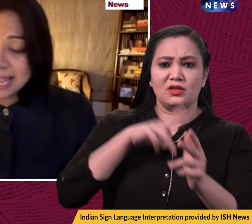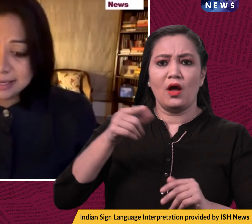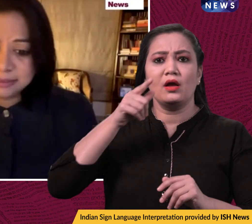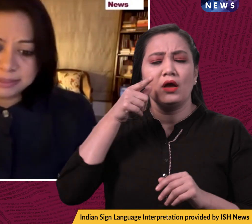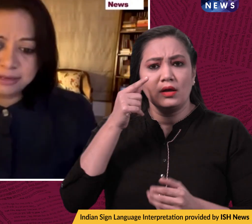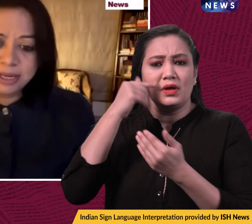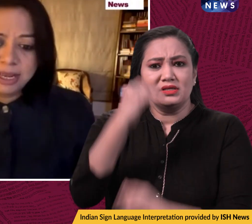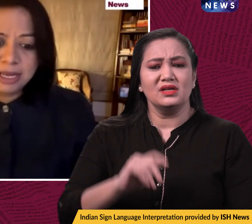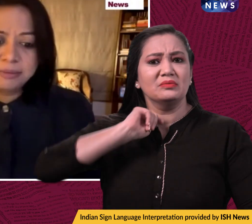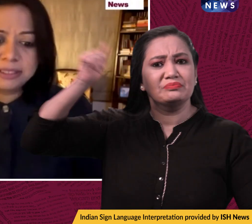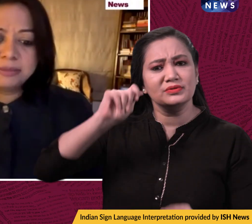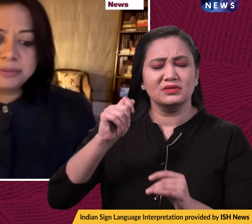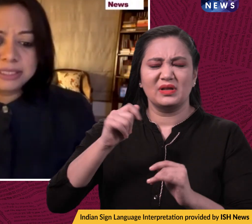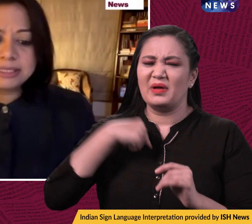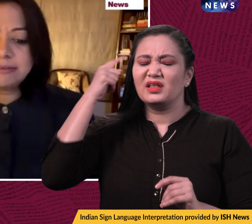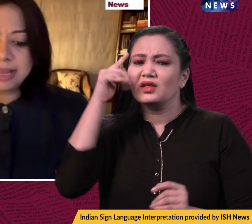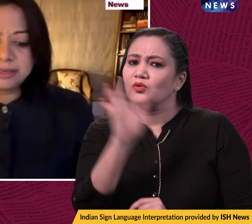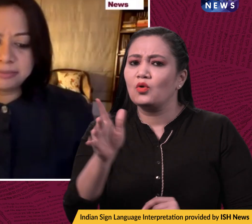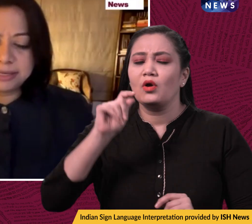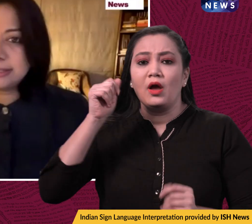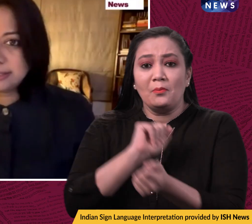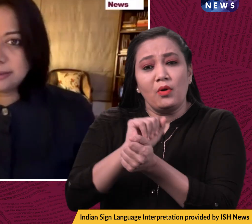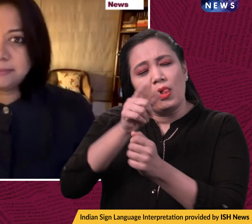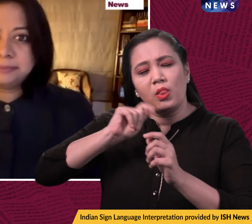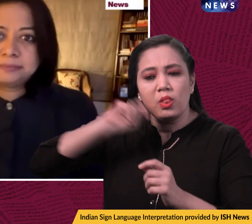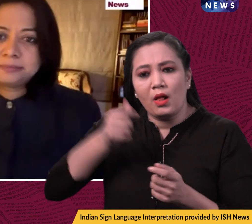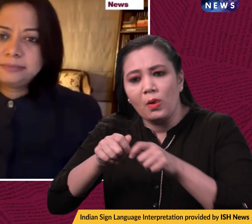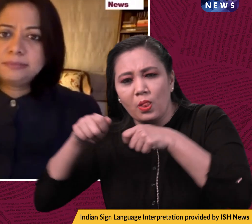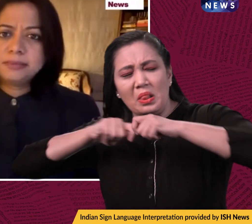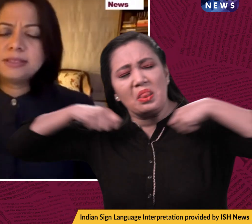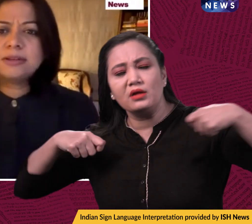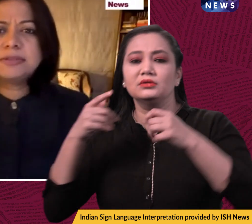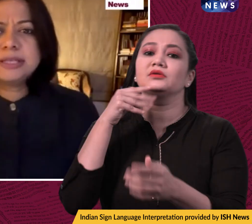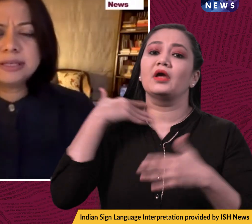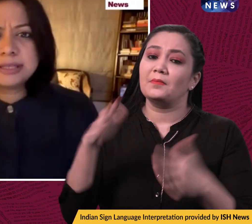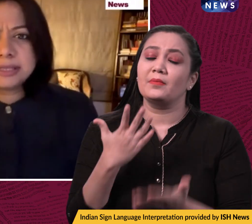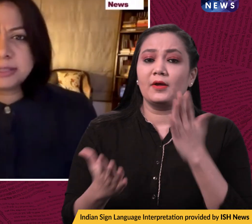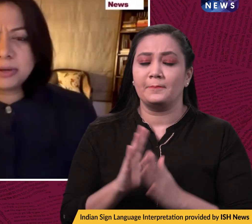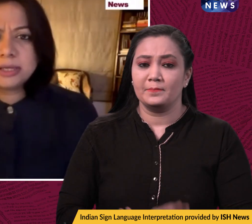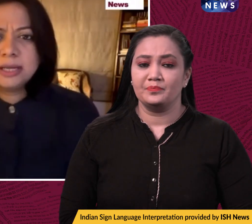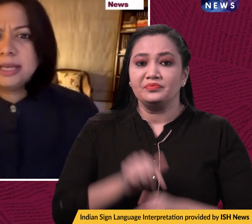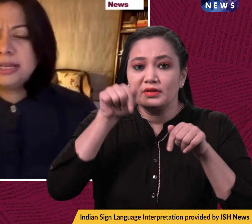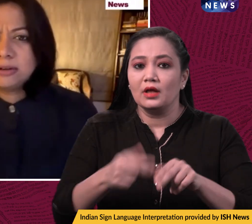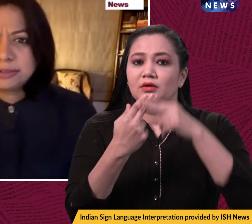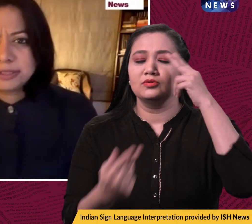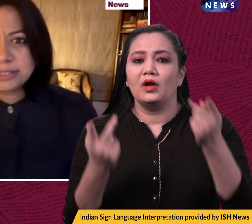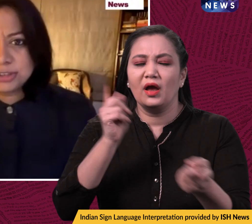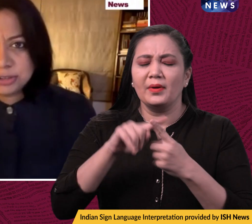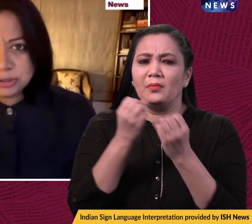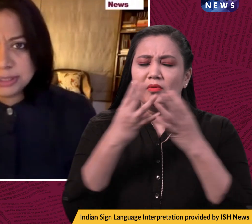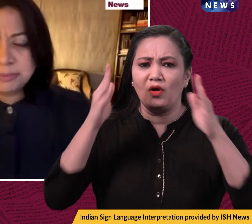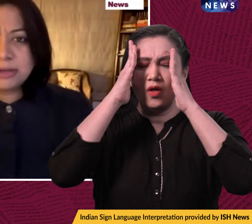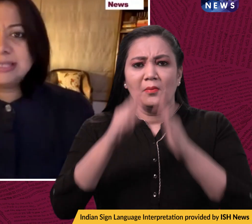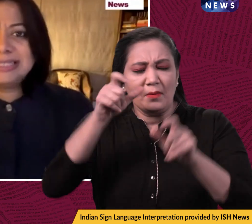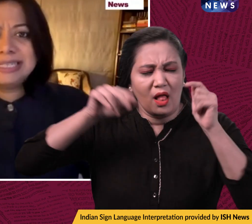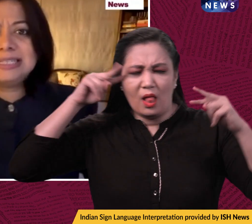son hanged himself. I would say the police have hanged my son." This is obviously a case that has brought a lot of attention